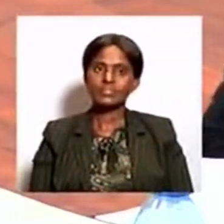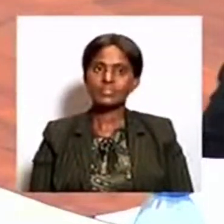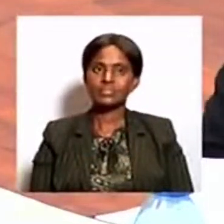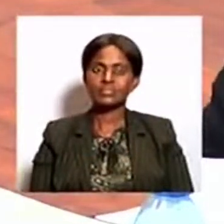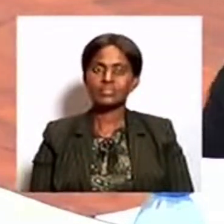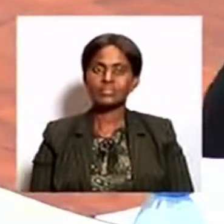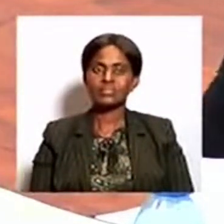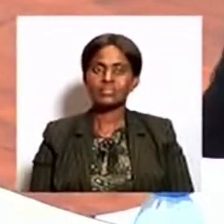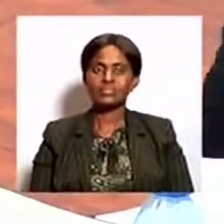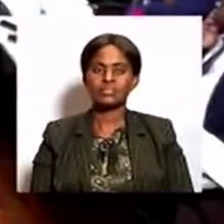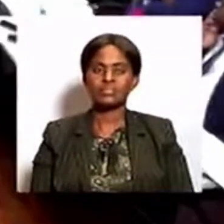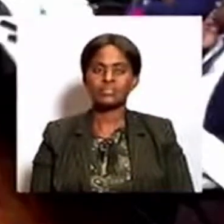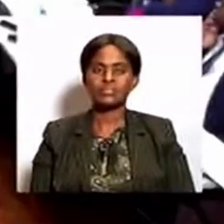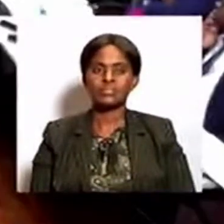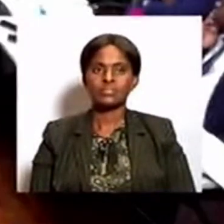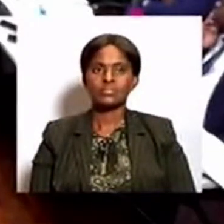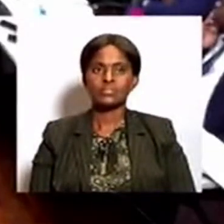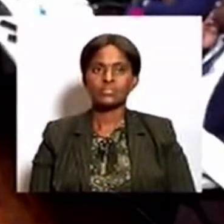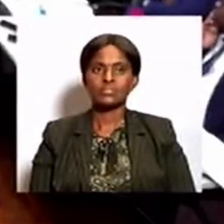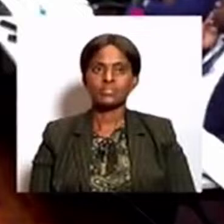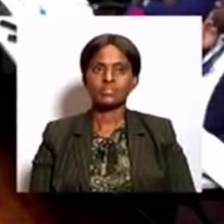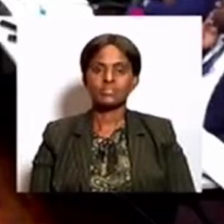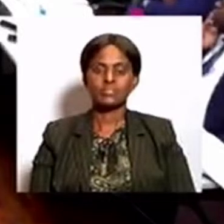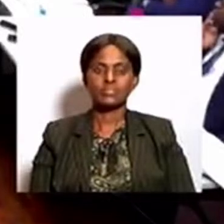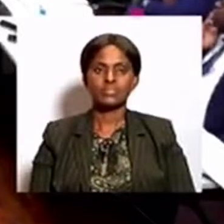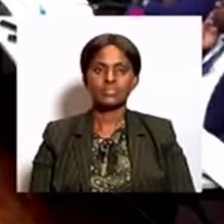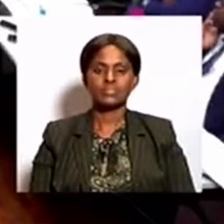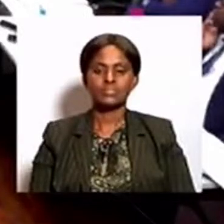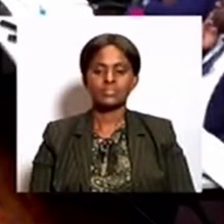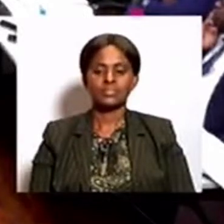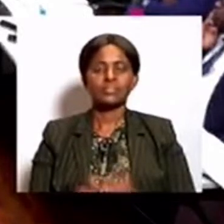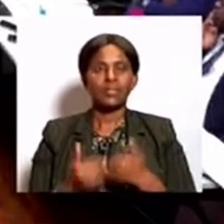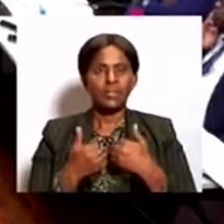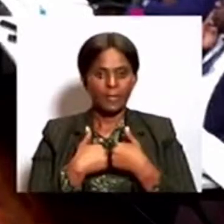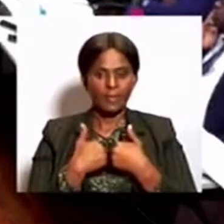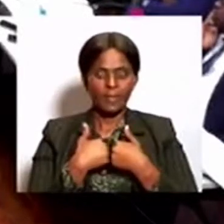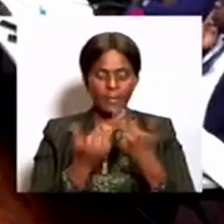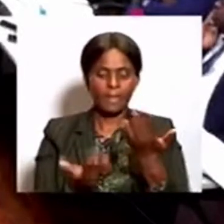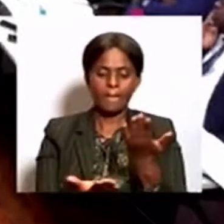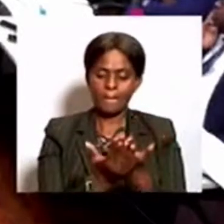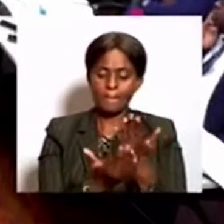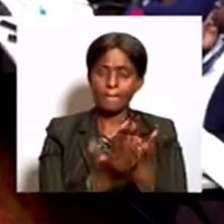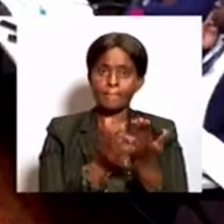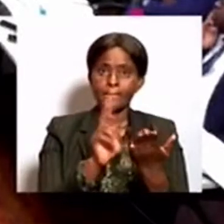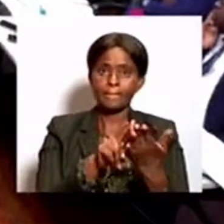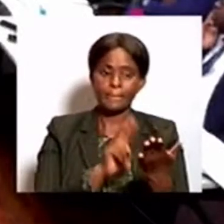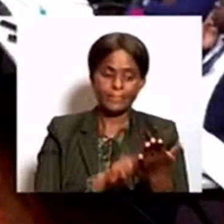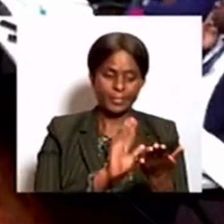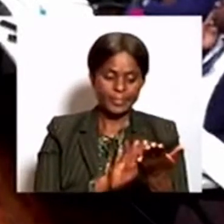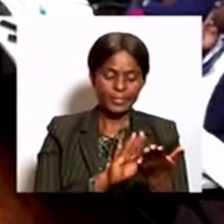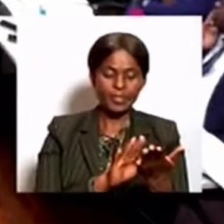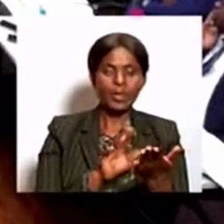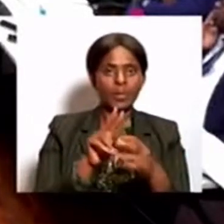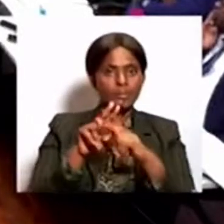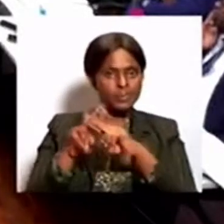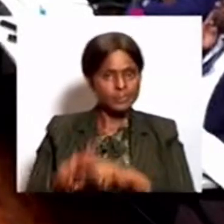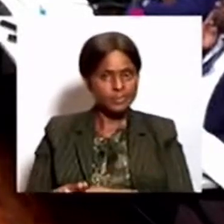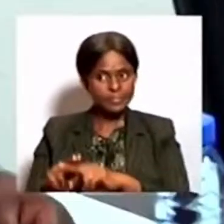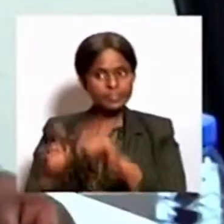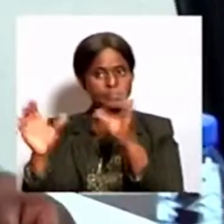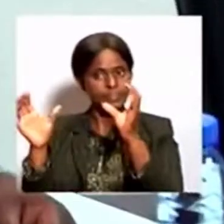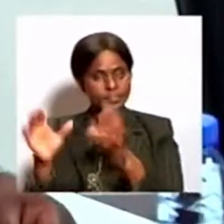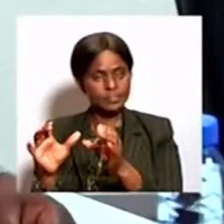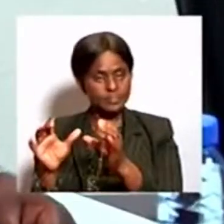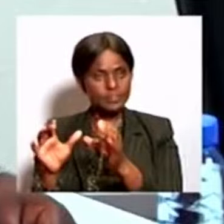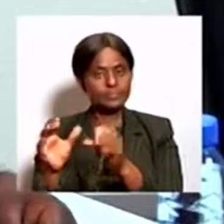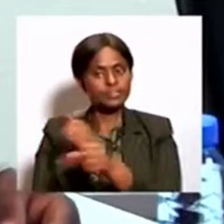I have with me some minutes that you had to sit as a council, and